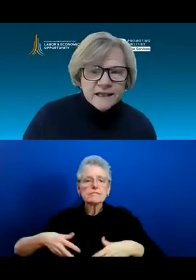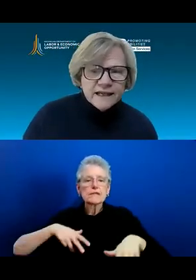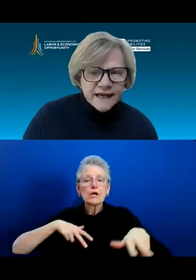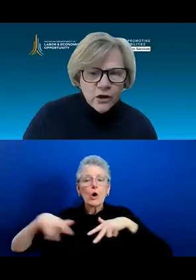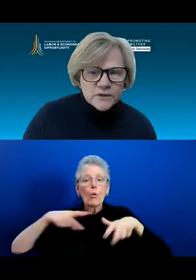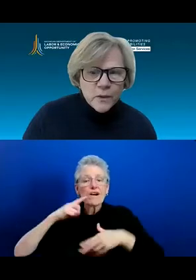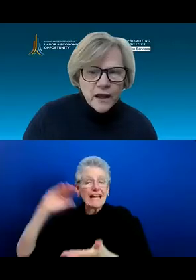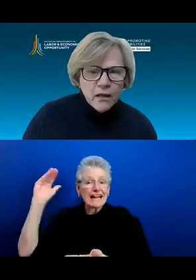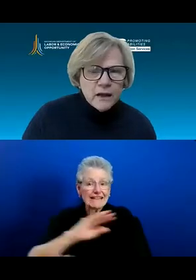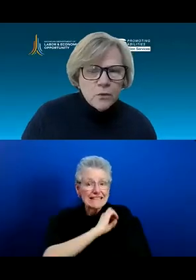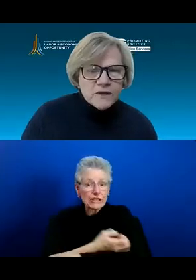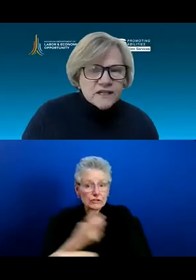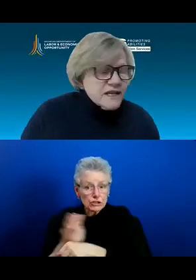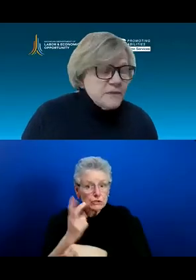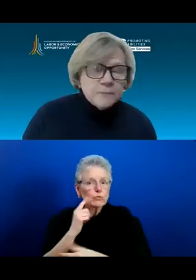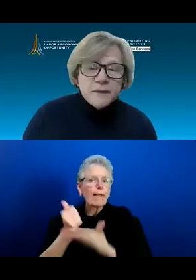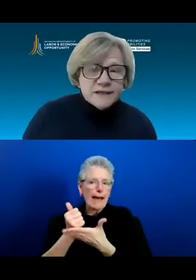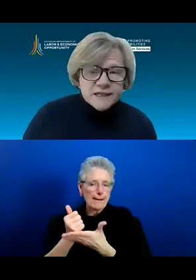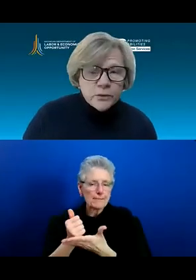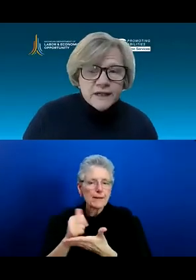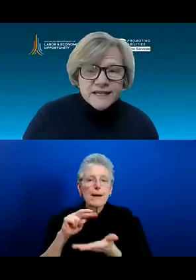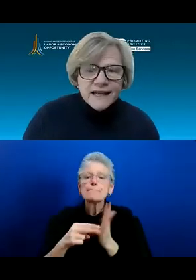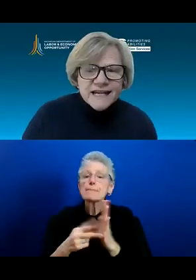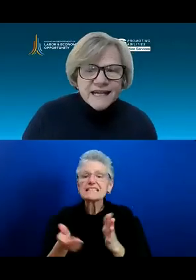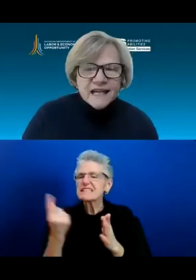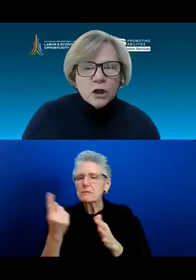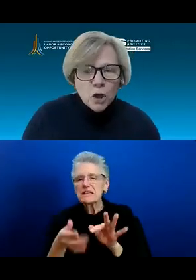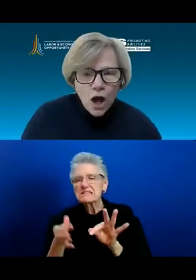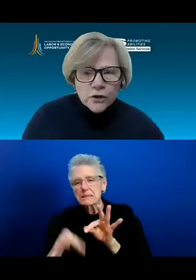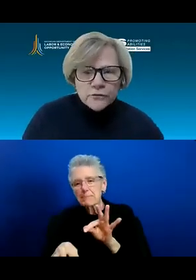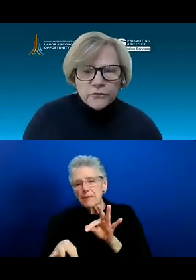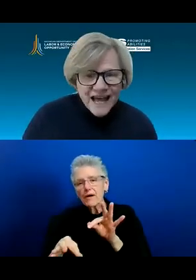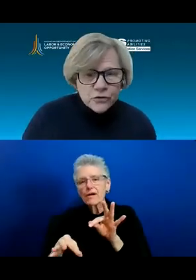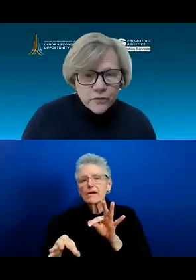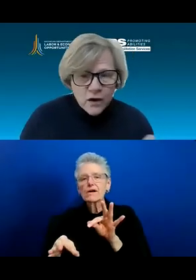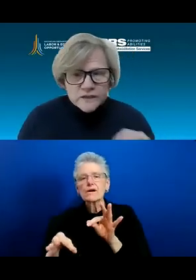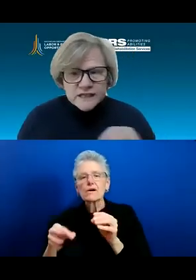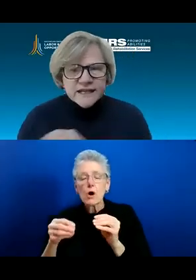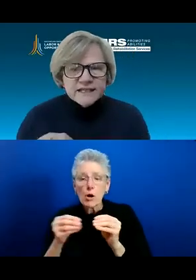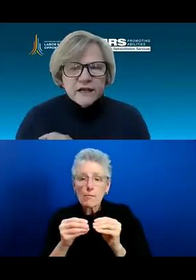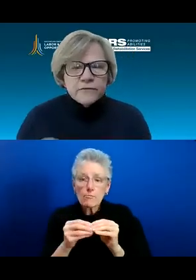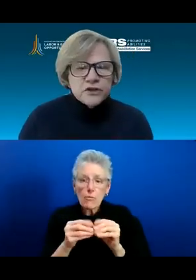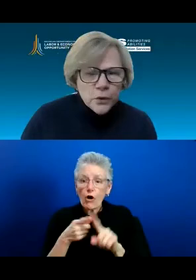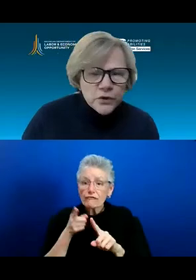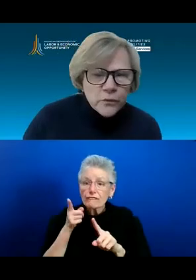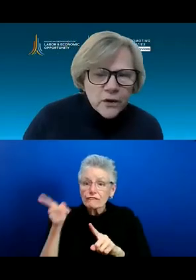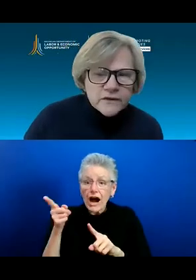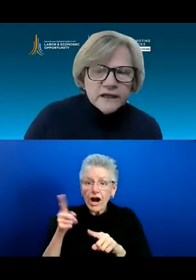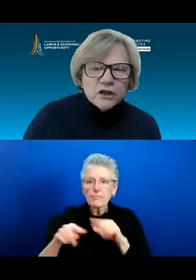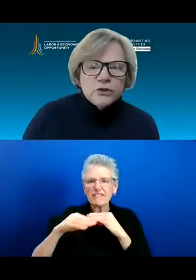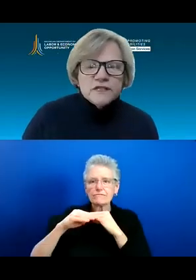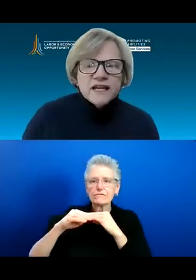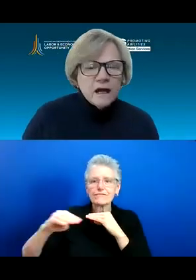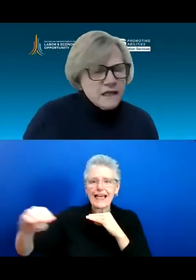intense can help as well, which can sometimes be as simple as taking a longer, flatter route instead of the shorter route